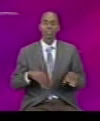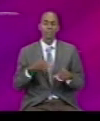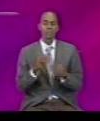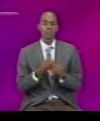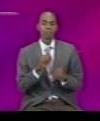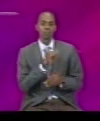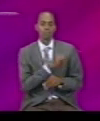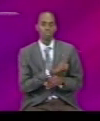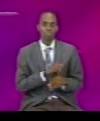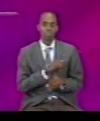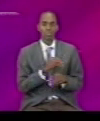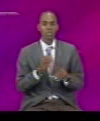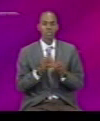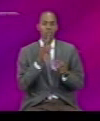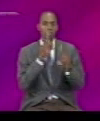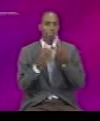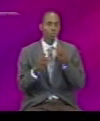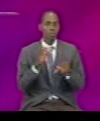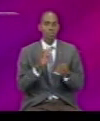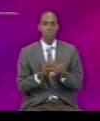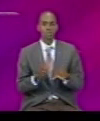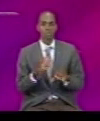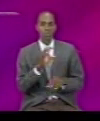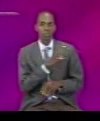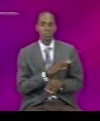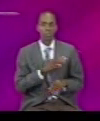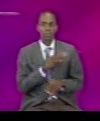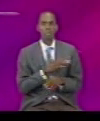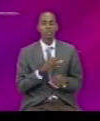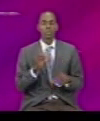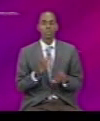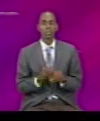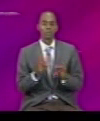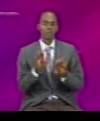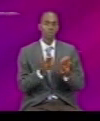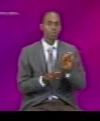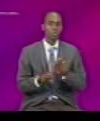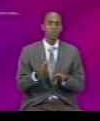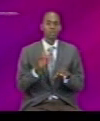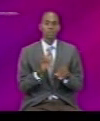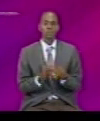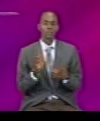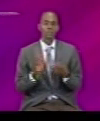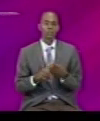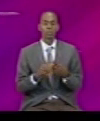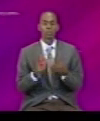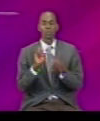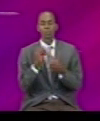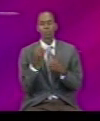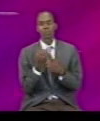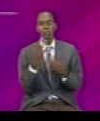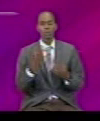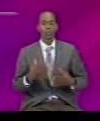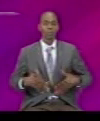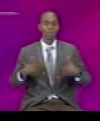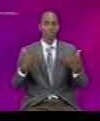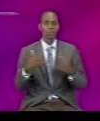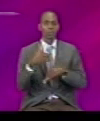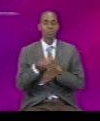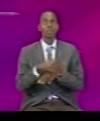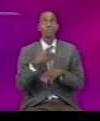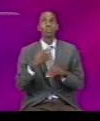talking, in your emotion and reaction to situations in life? The door is open